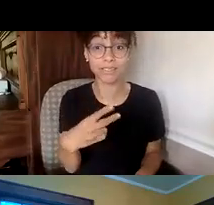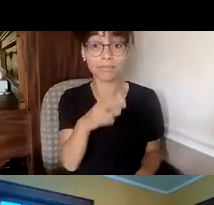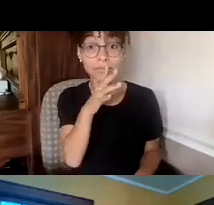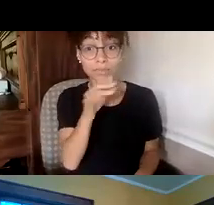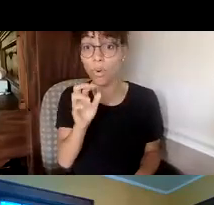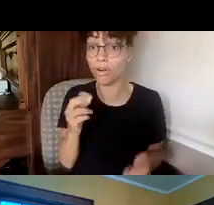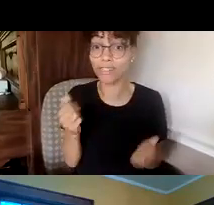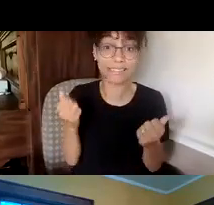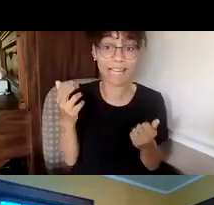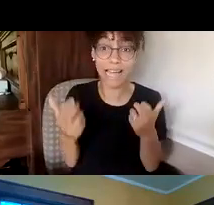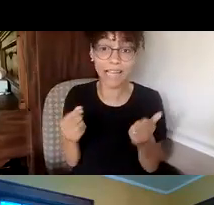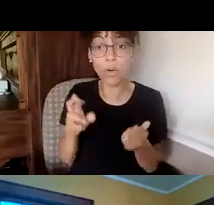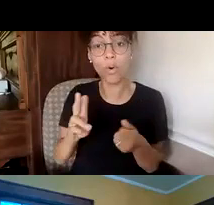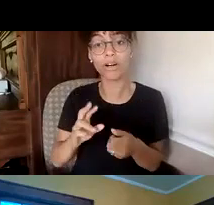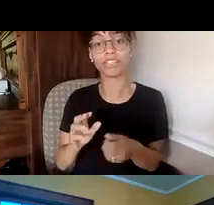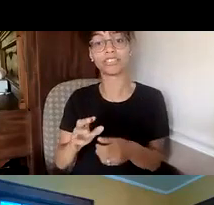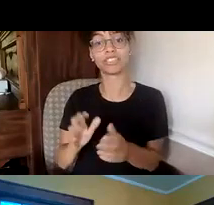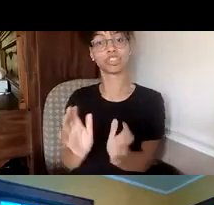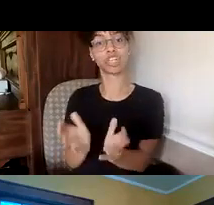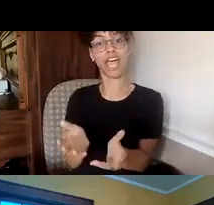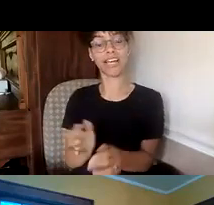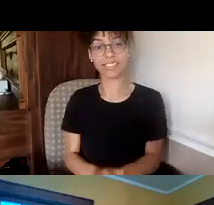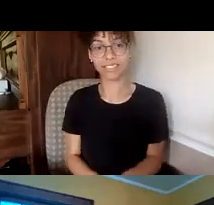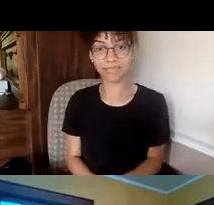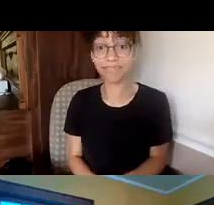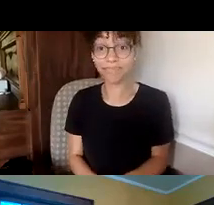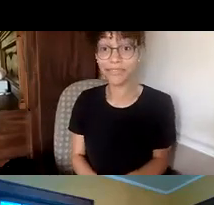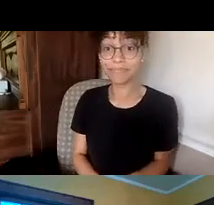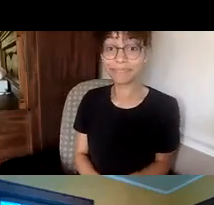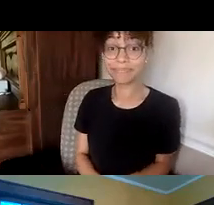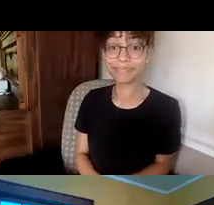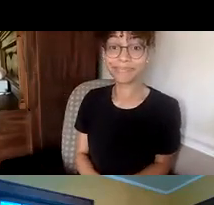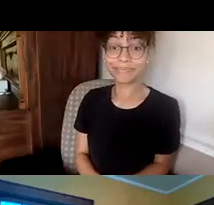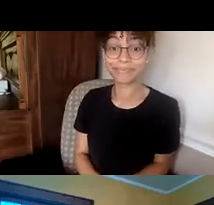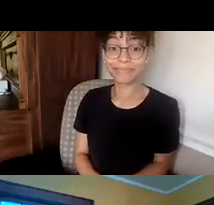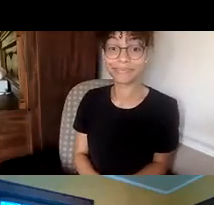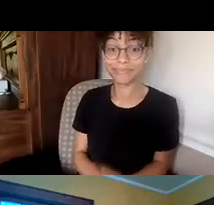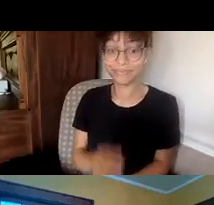sign and get the interpreter to help with interpreting.